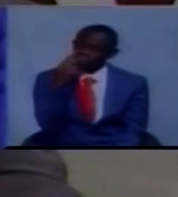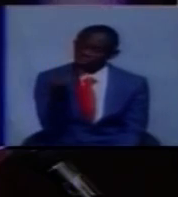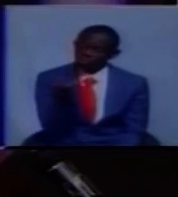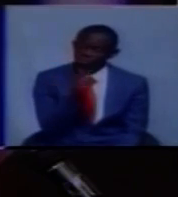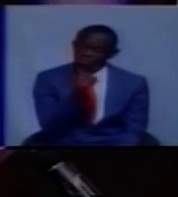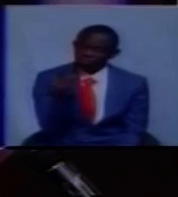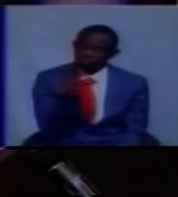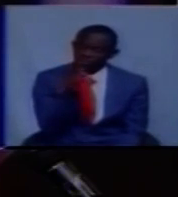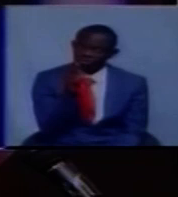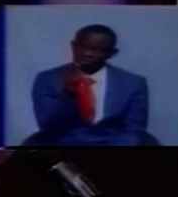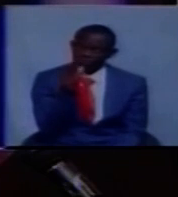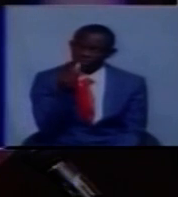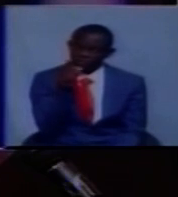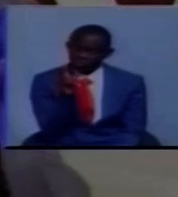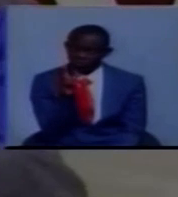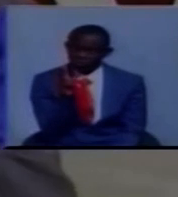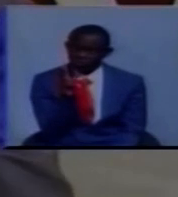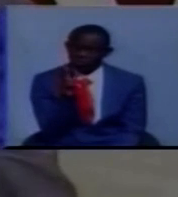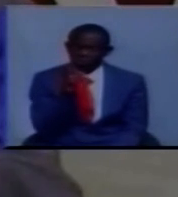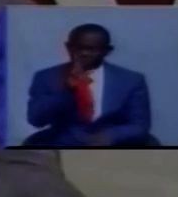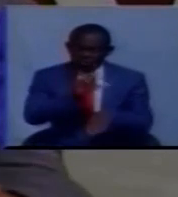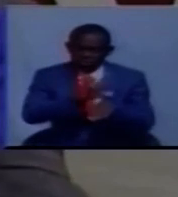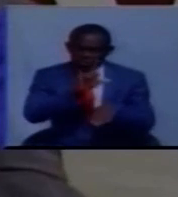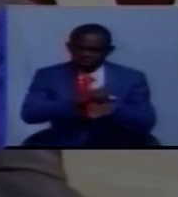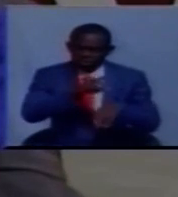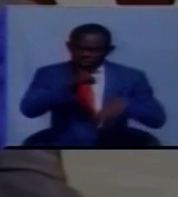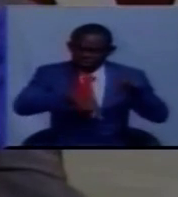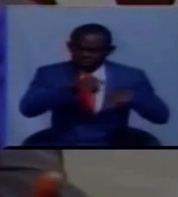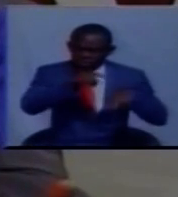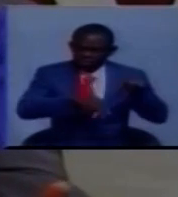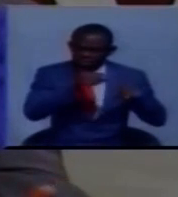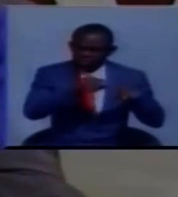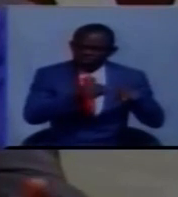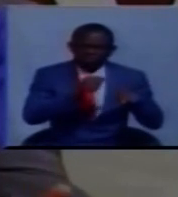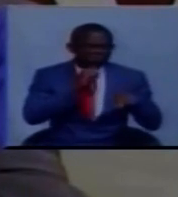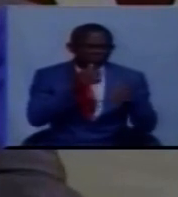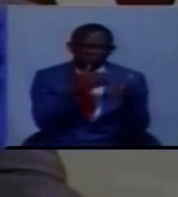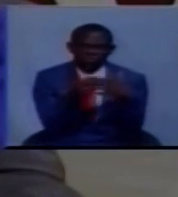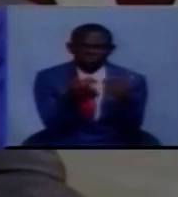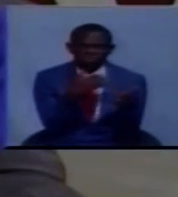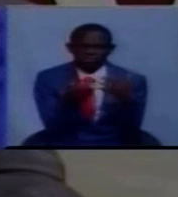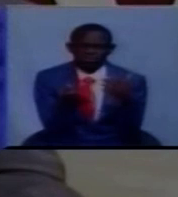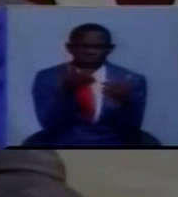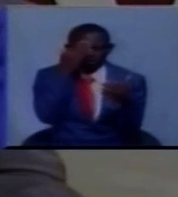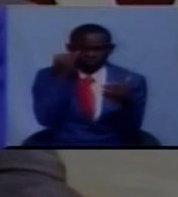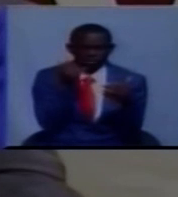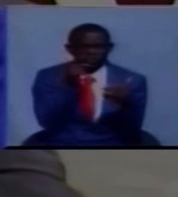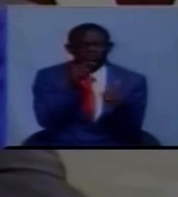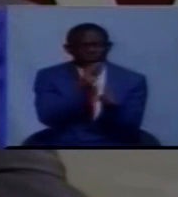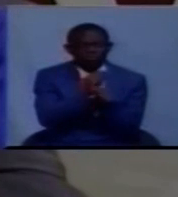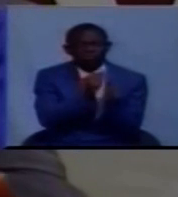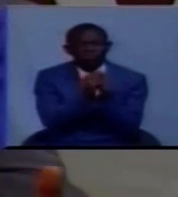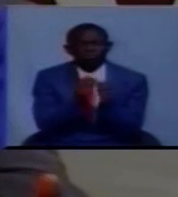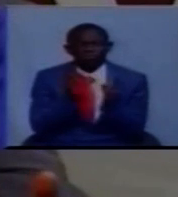the issue of labor relations are a little bit complicated. They are quite complicated because you are dealing with human beings. And